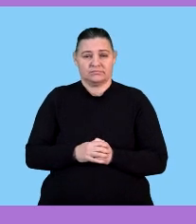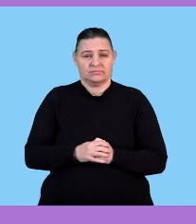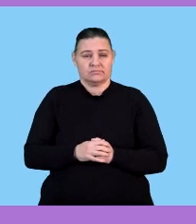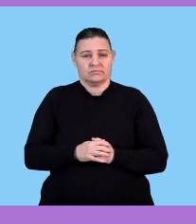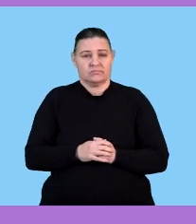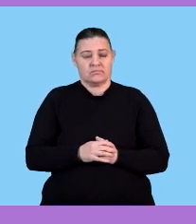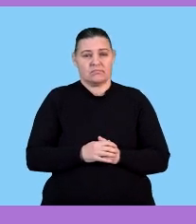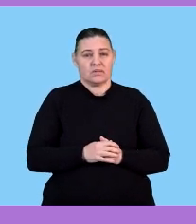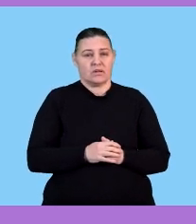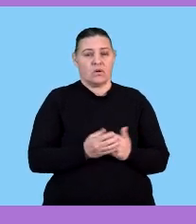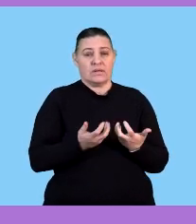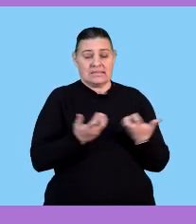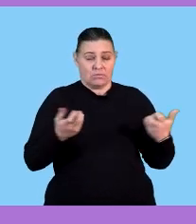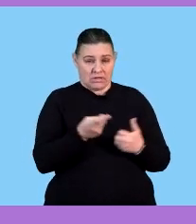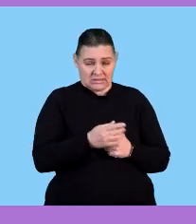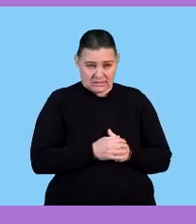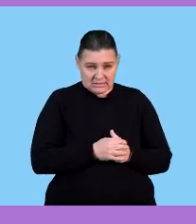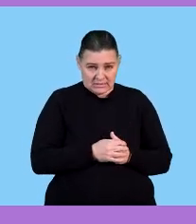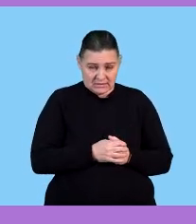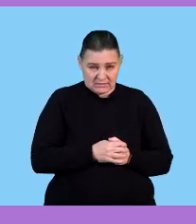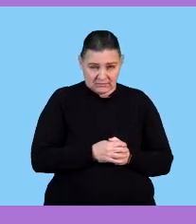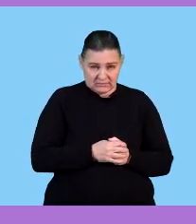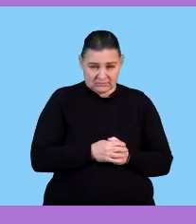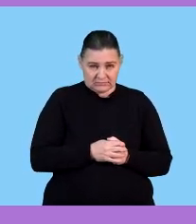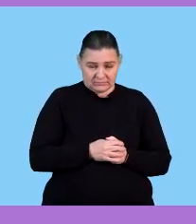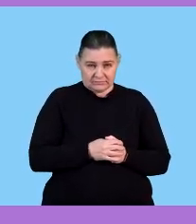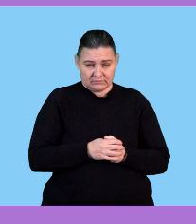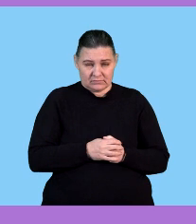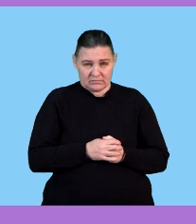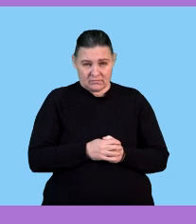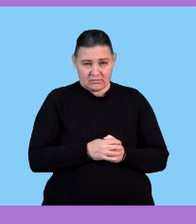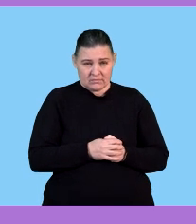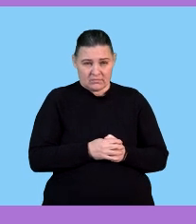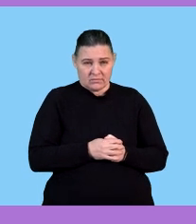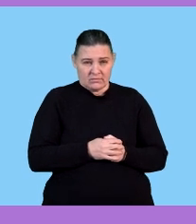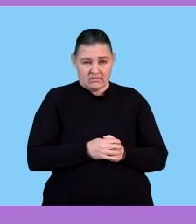And again, we're separating it there. So